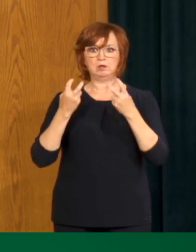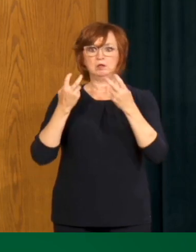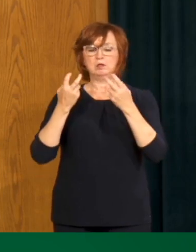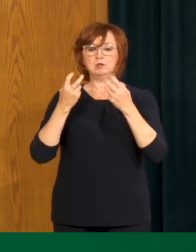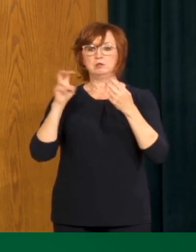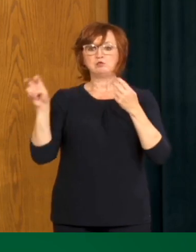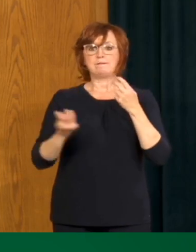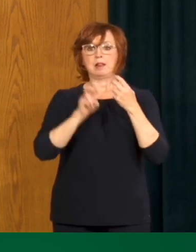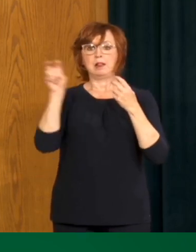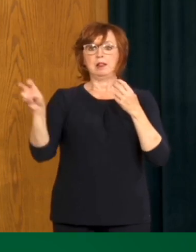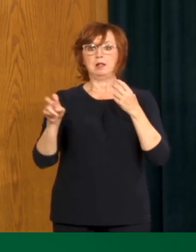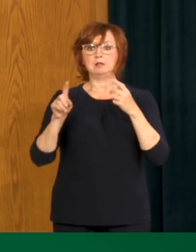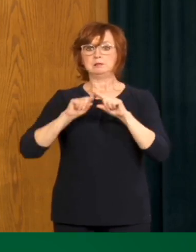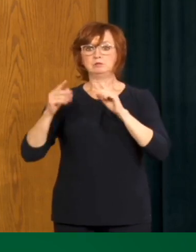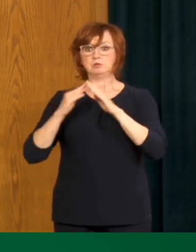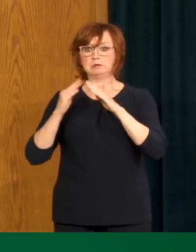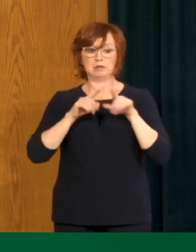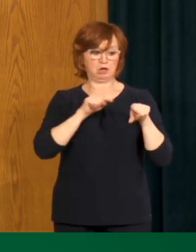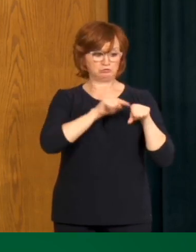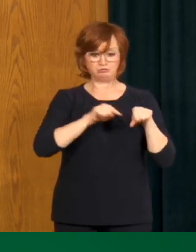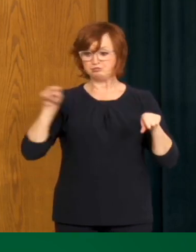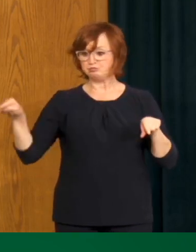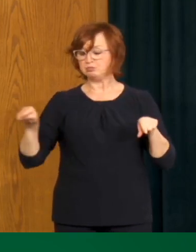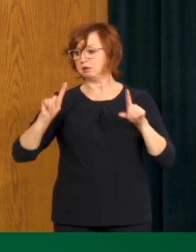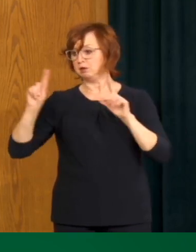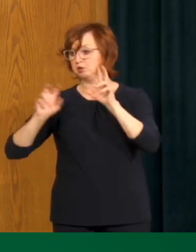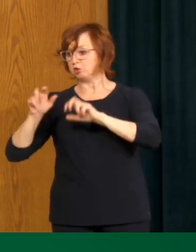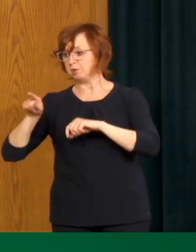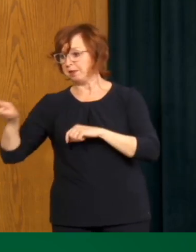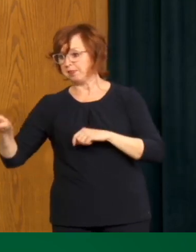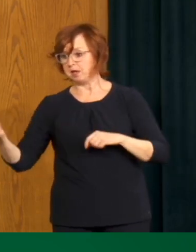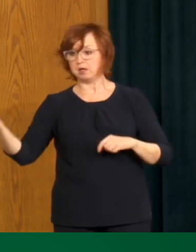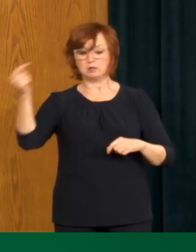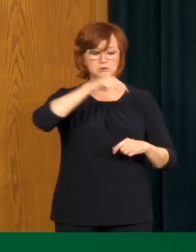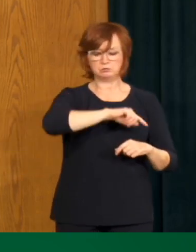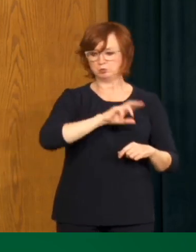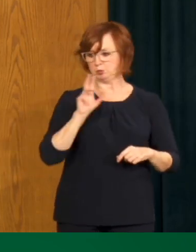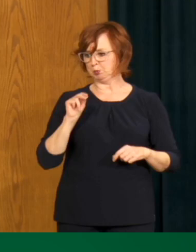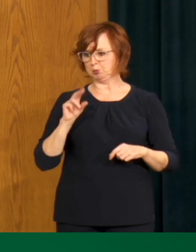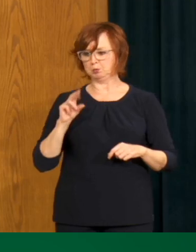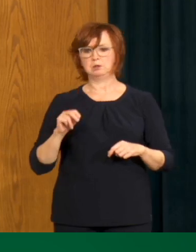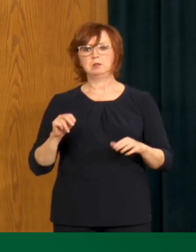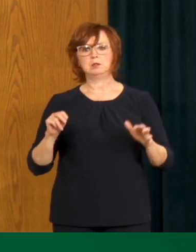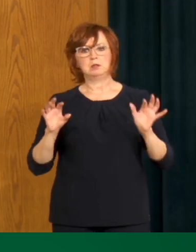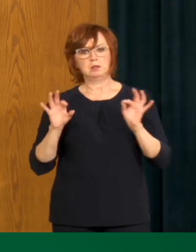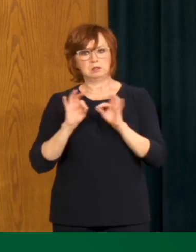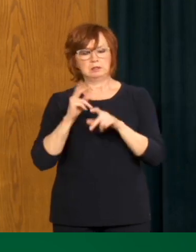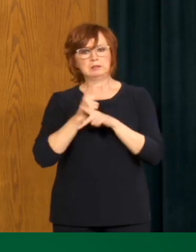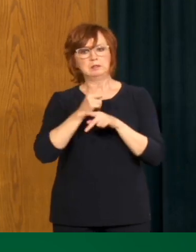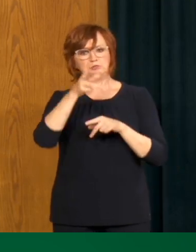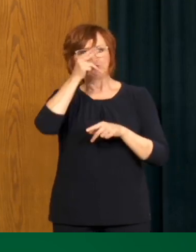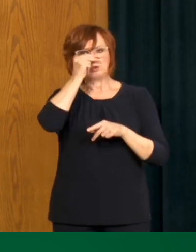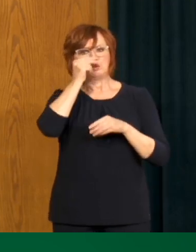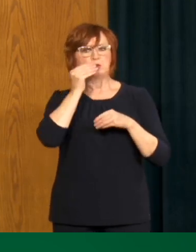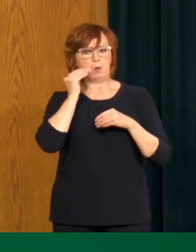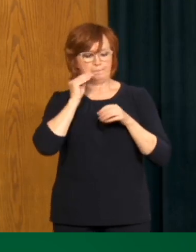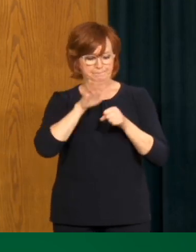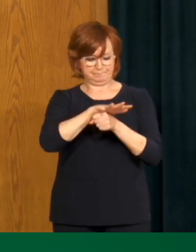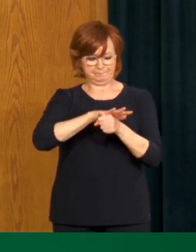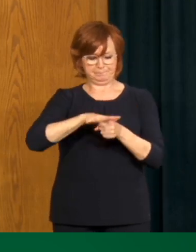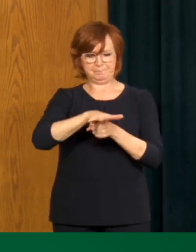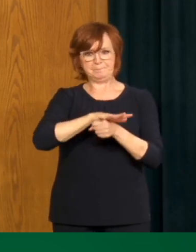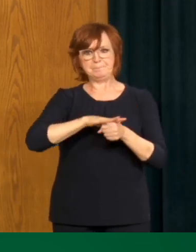province or travel within provinces happening. And I think that's what we just need to watch for as well, that, staying local, staying within